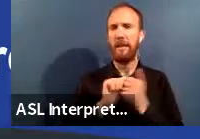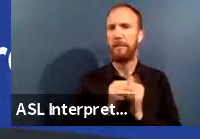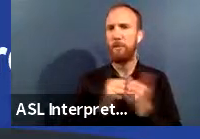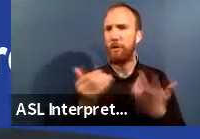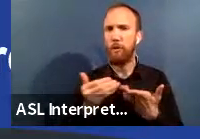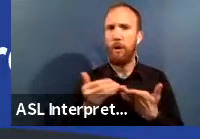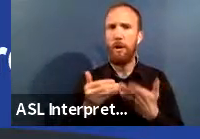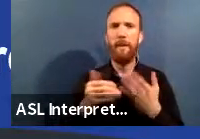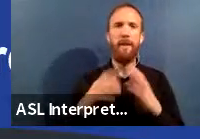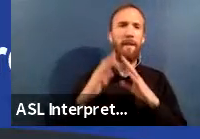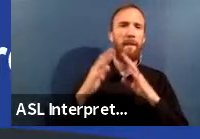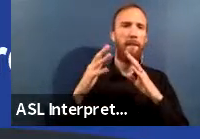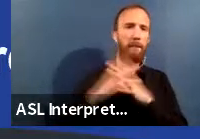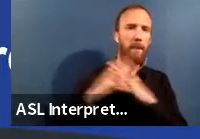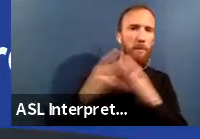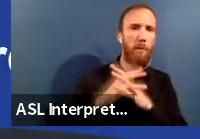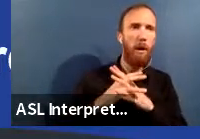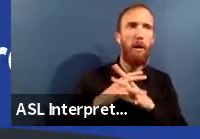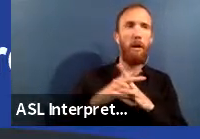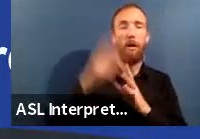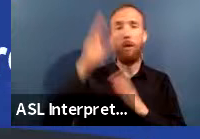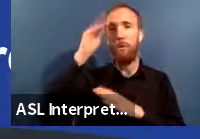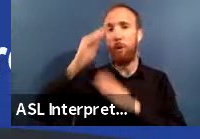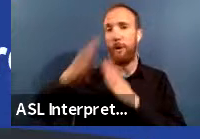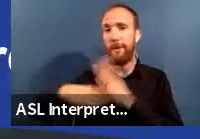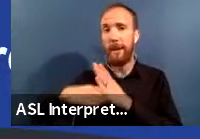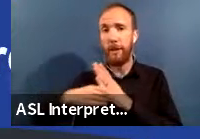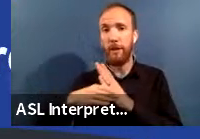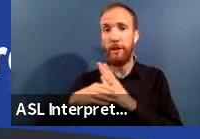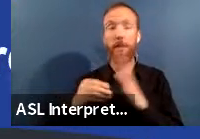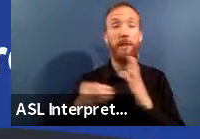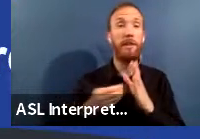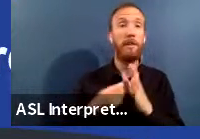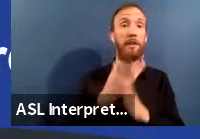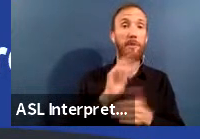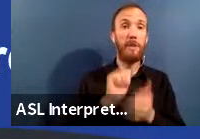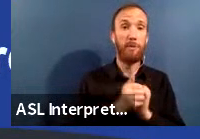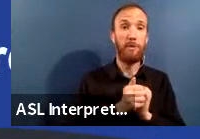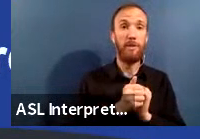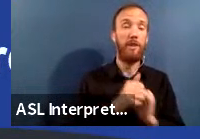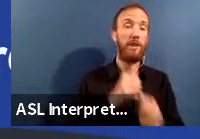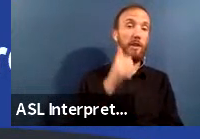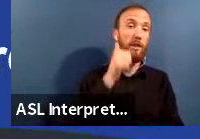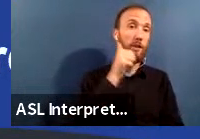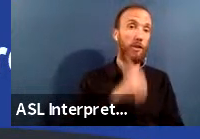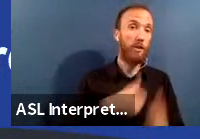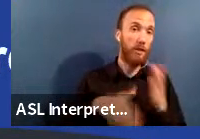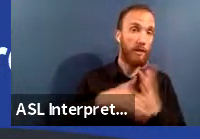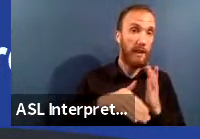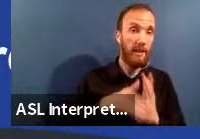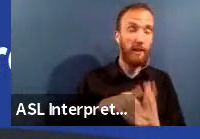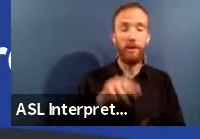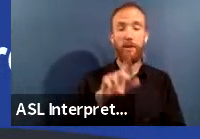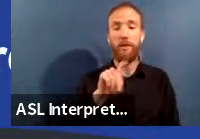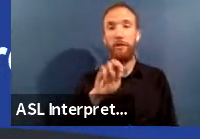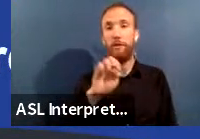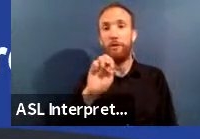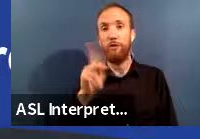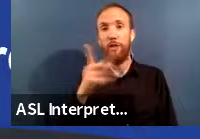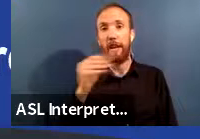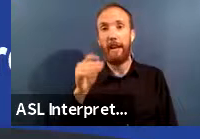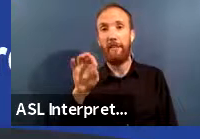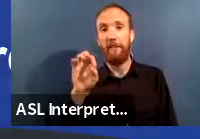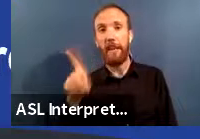boys soccer. Spring sports include girls soccer, track and field, and lacrosse. No doubt many of you, myself included,